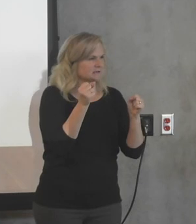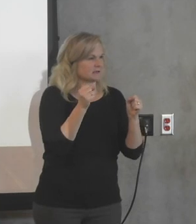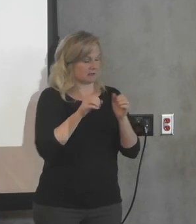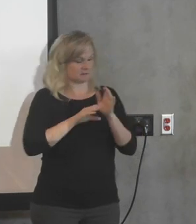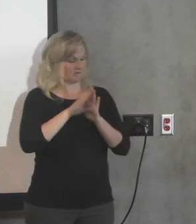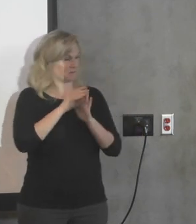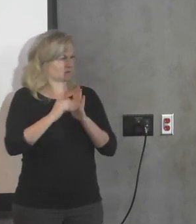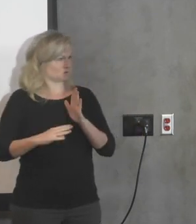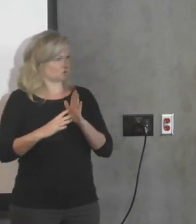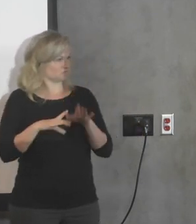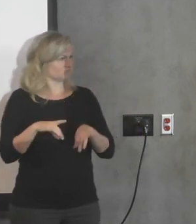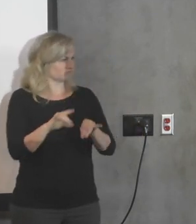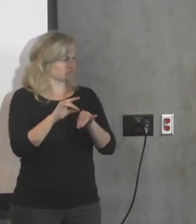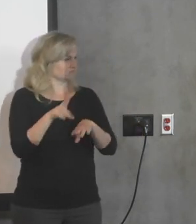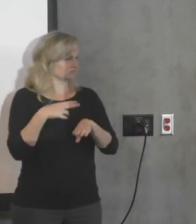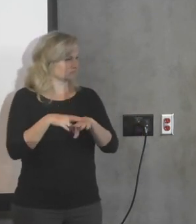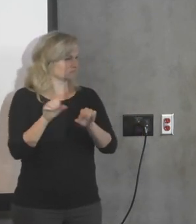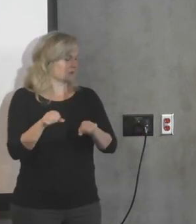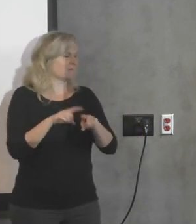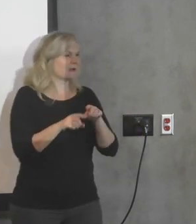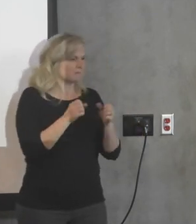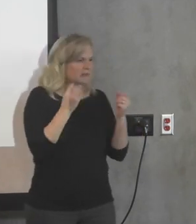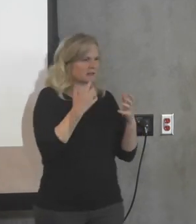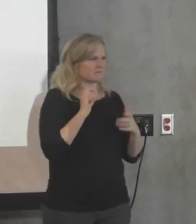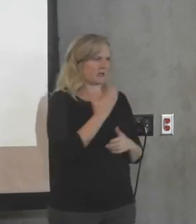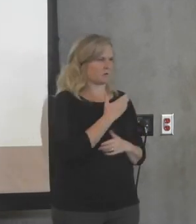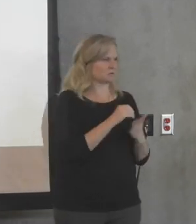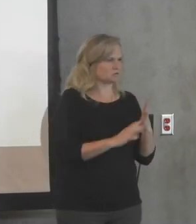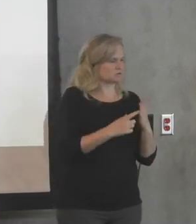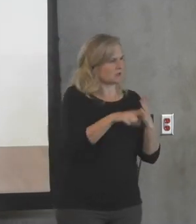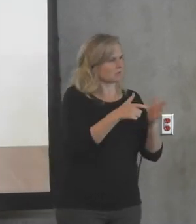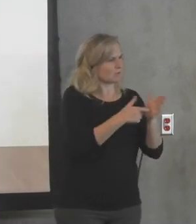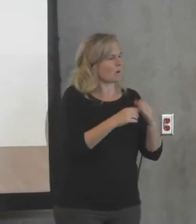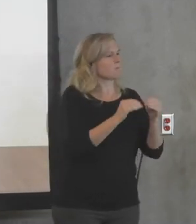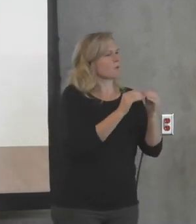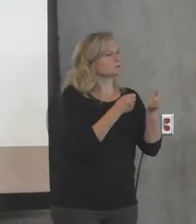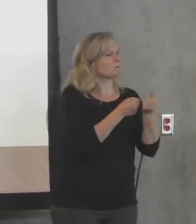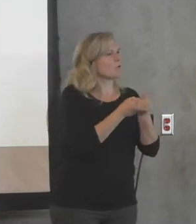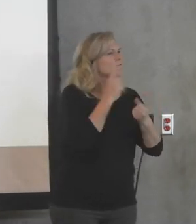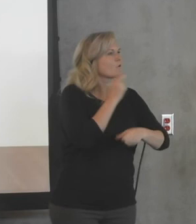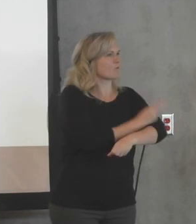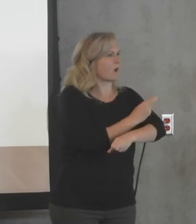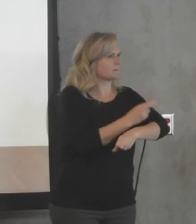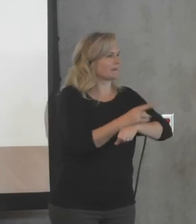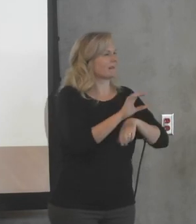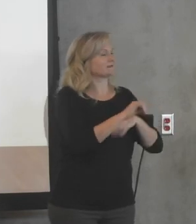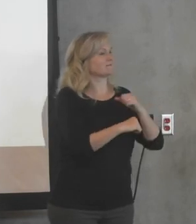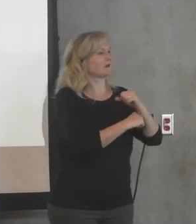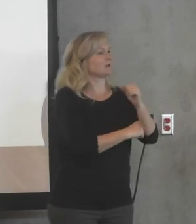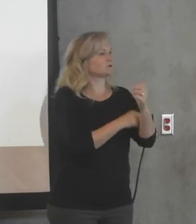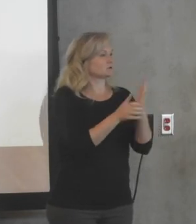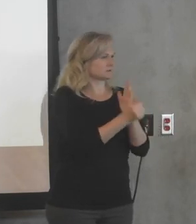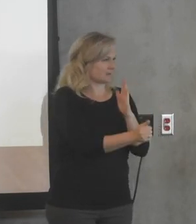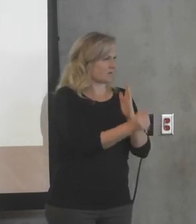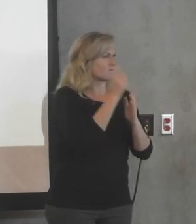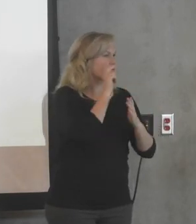naturally, but a lot of the students we see need a lot of extra support in that. It's a foundational skill for